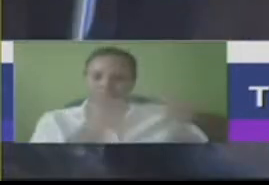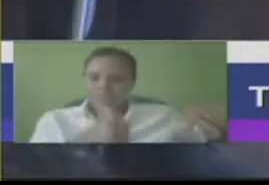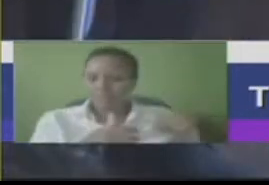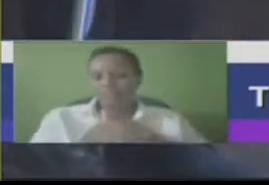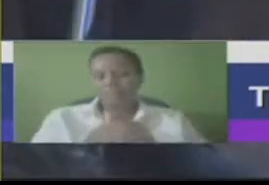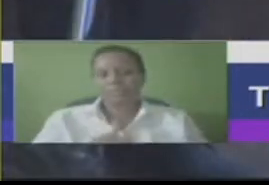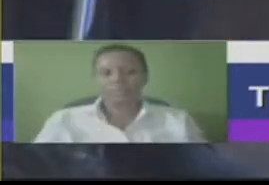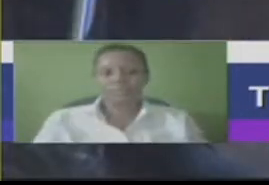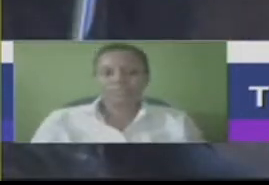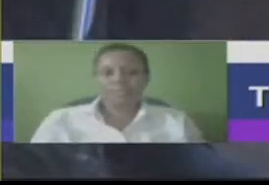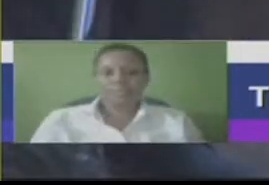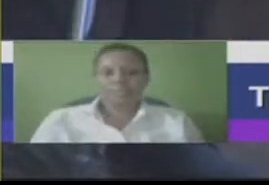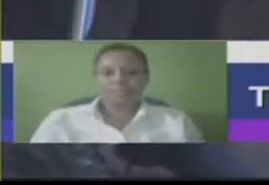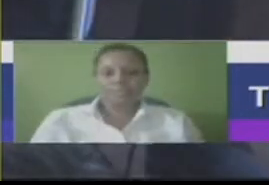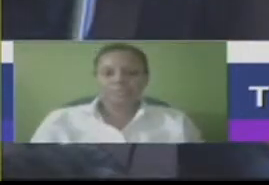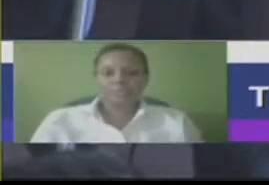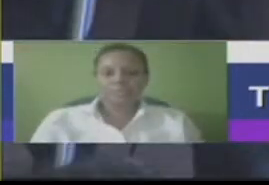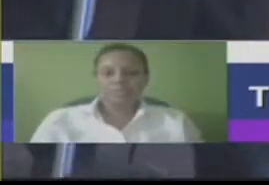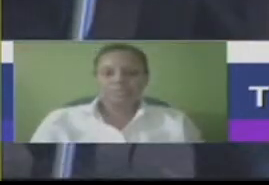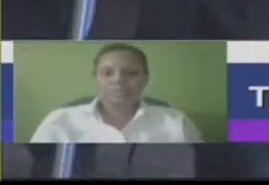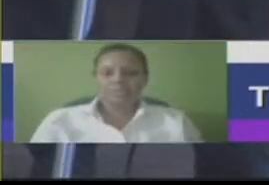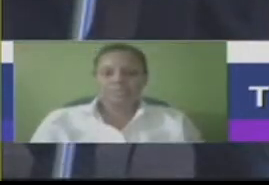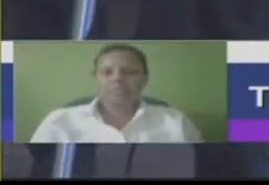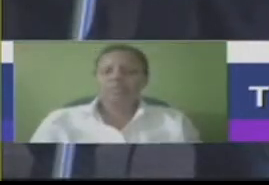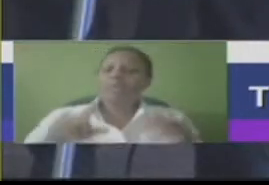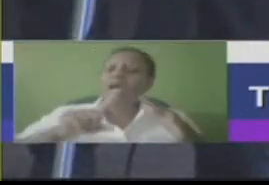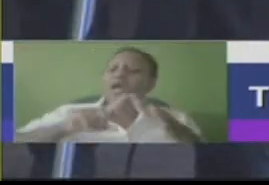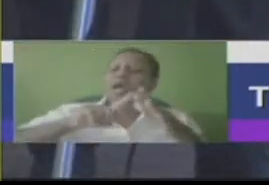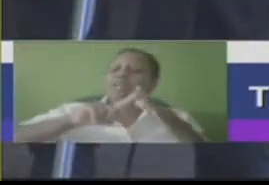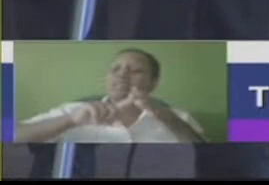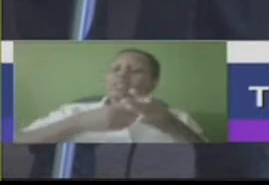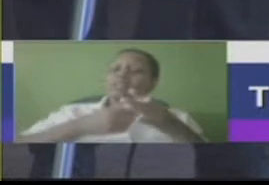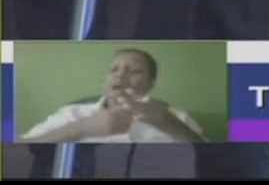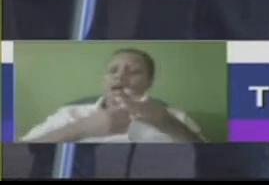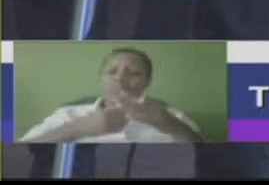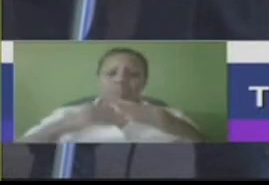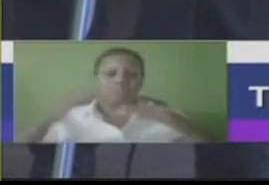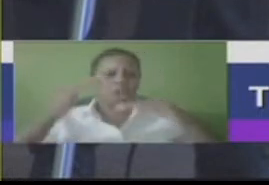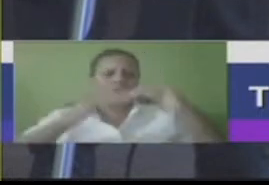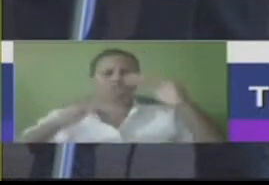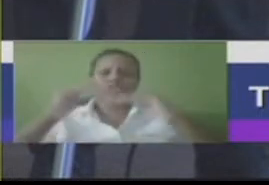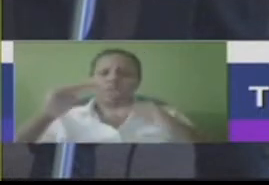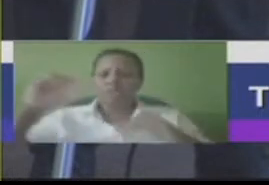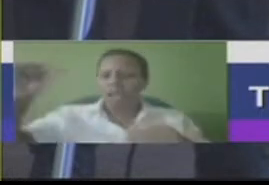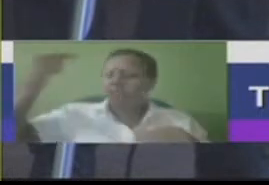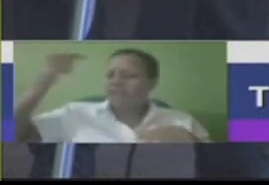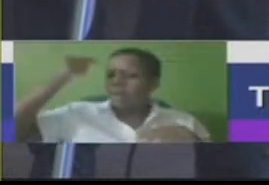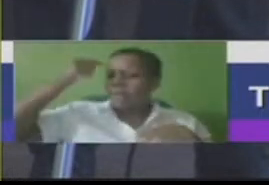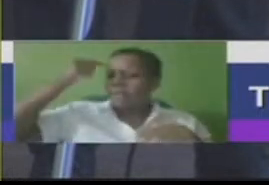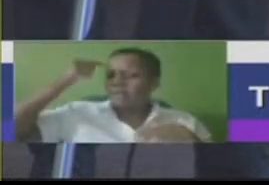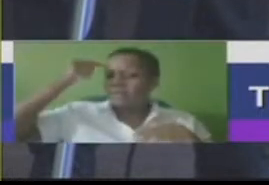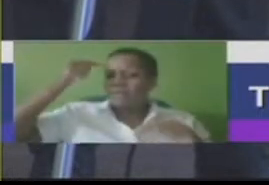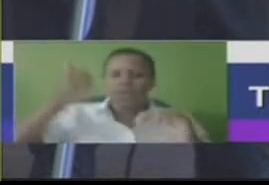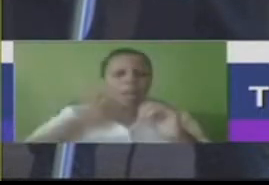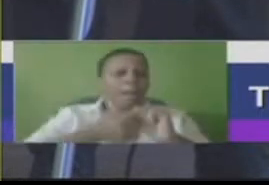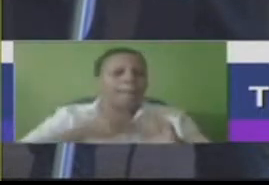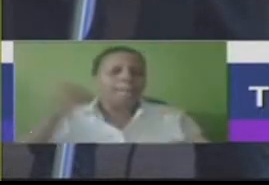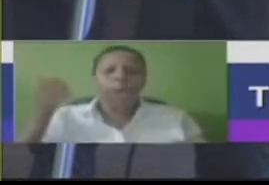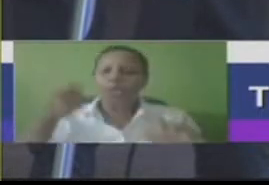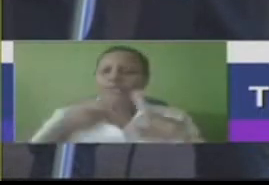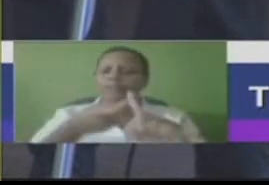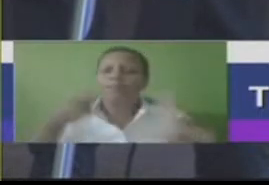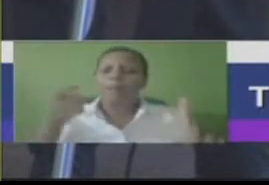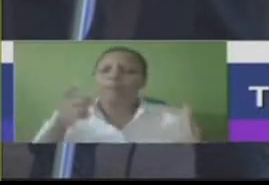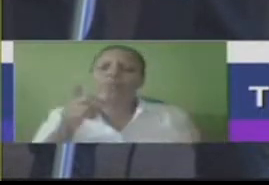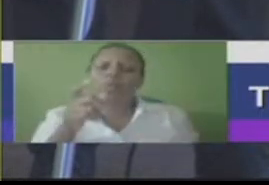starting construction on the government side. Most of these constructions are done by the Chinese. No.